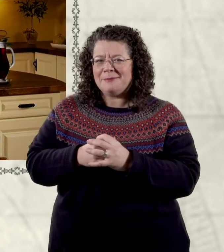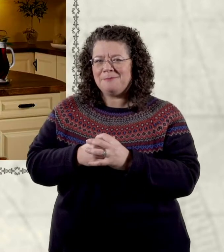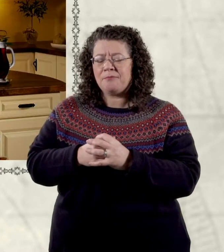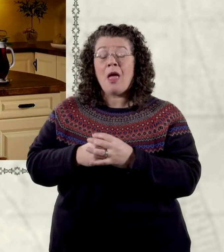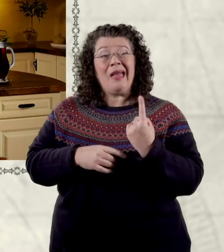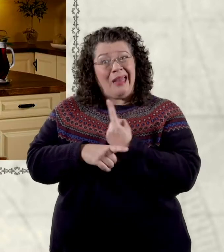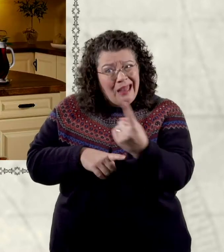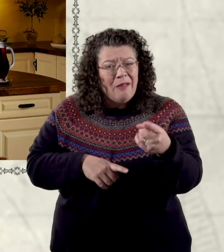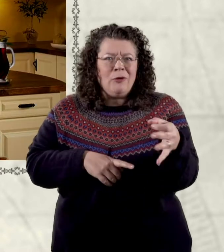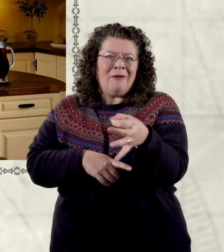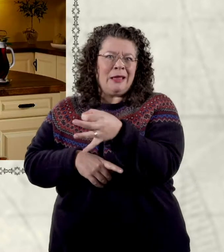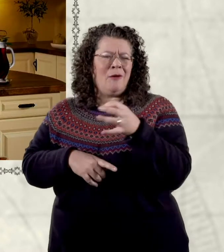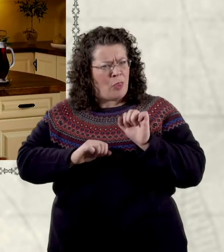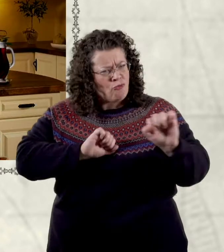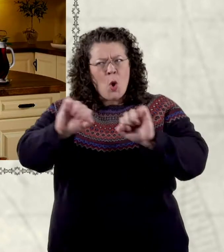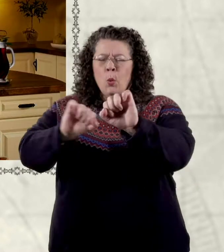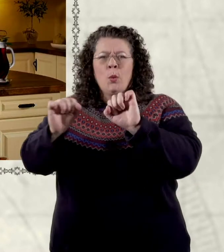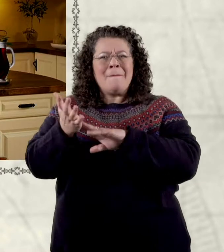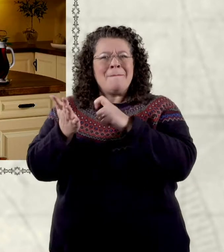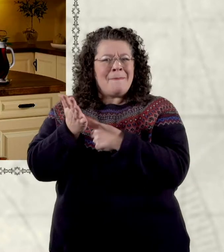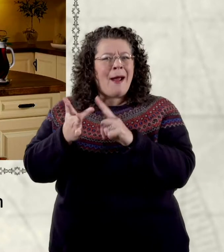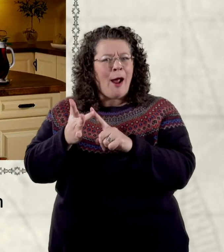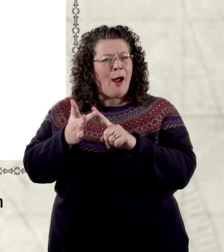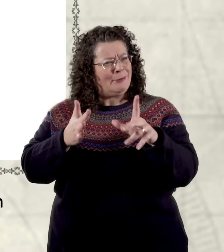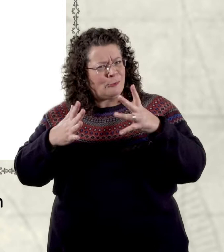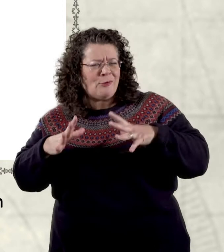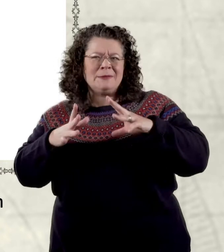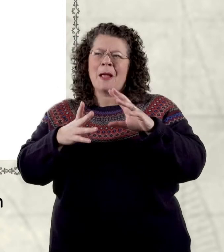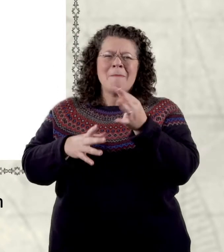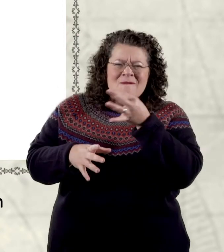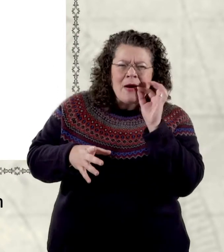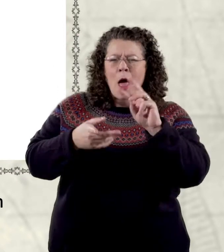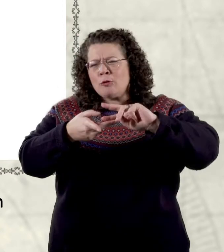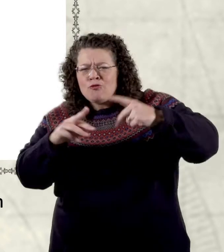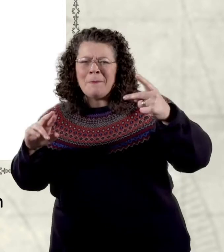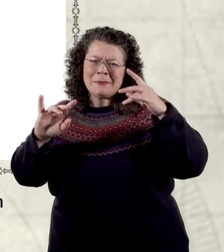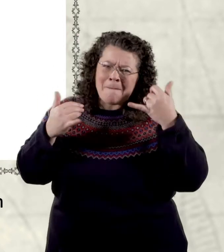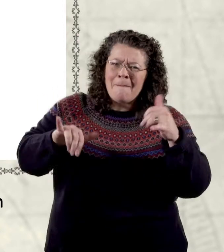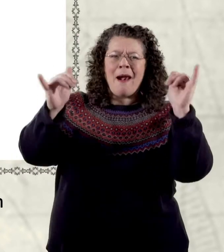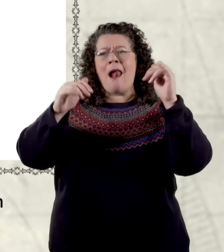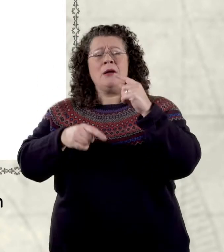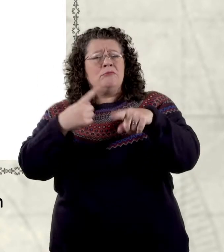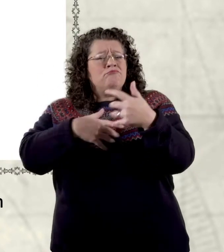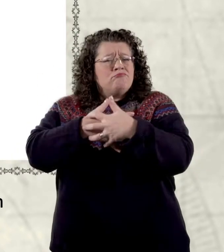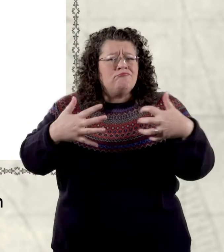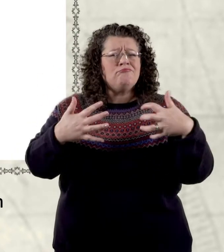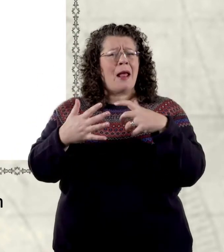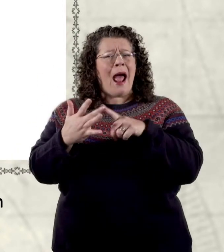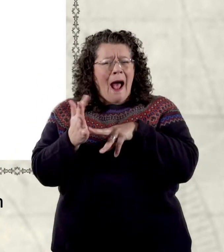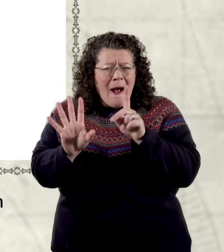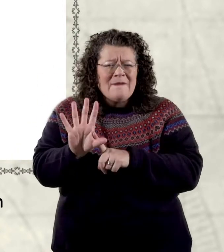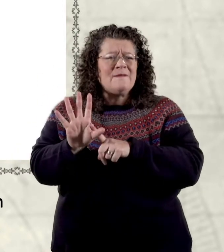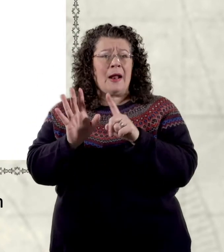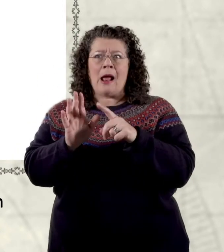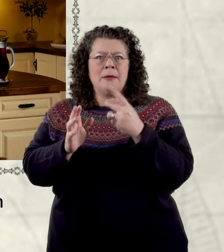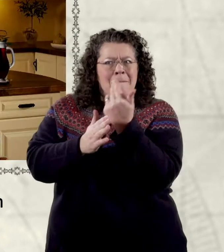Every village had their own Mary, and they would dress her up in flowers, ribbons and bells, evergreen like ivy